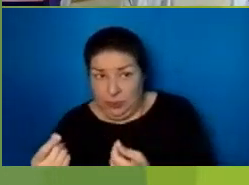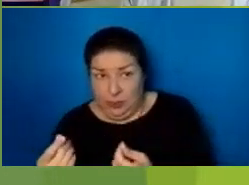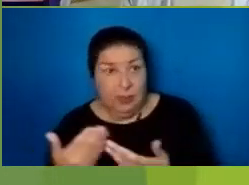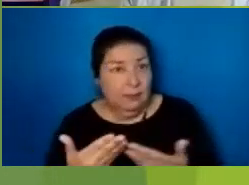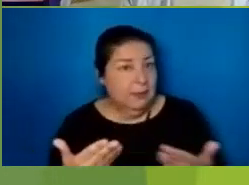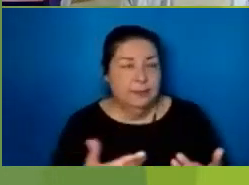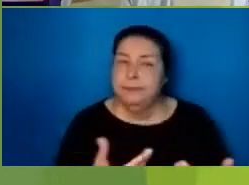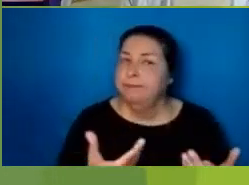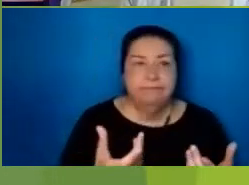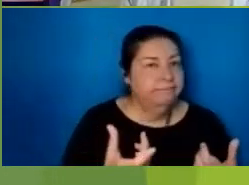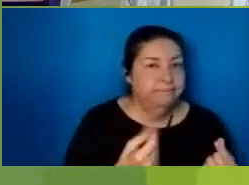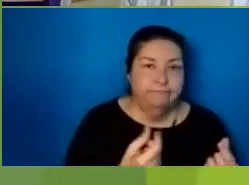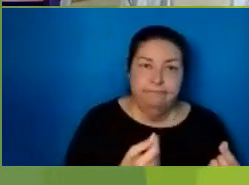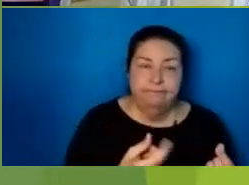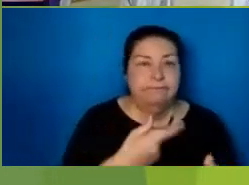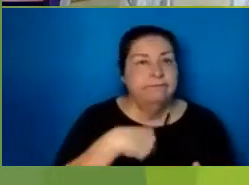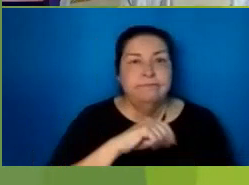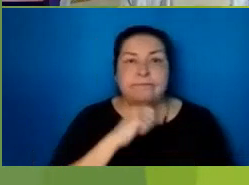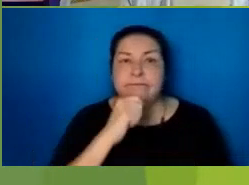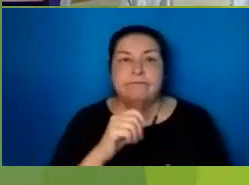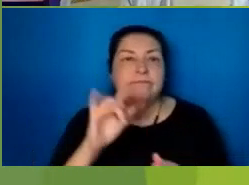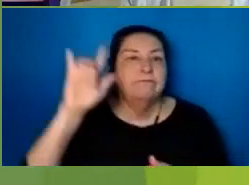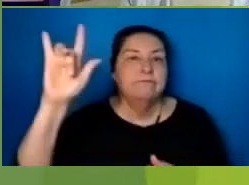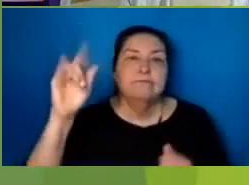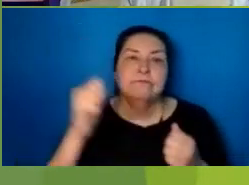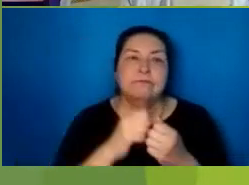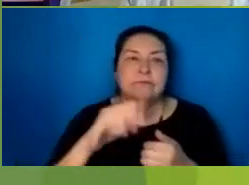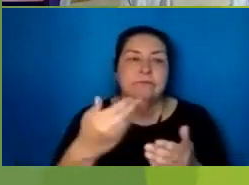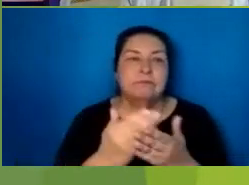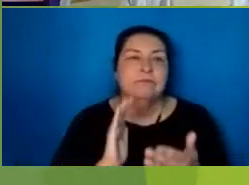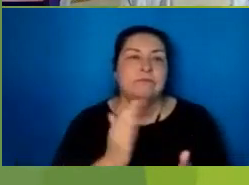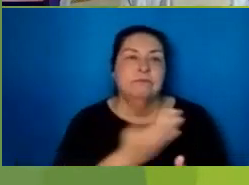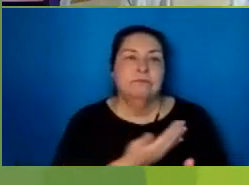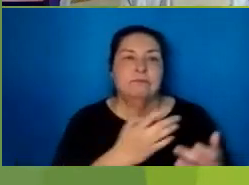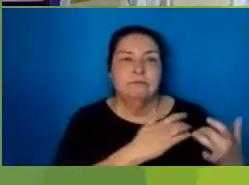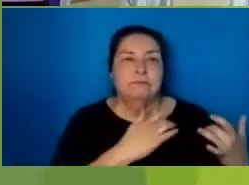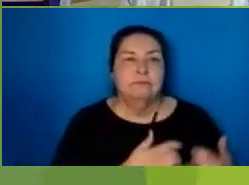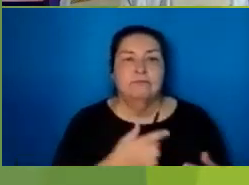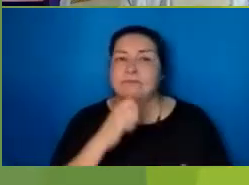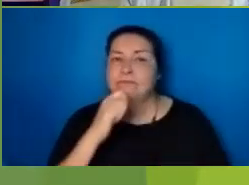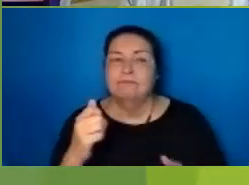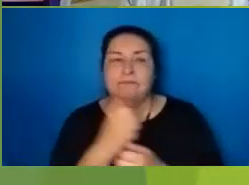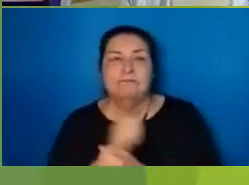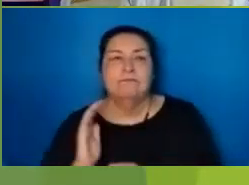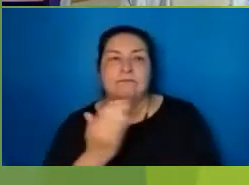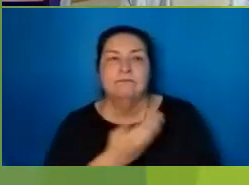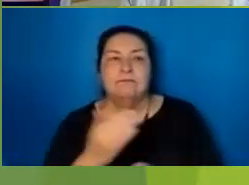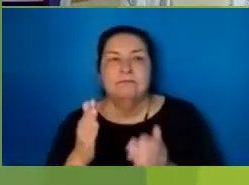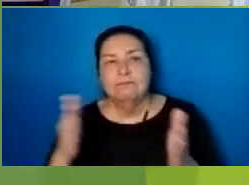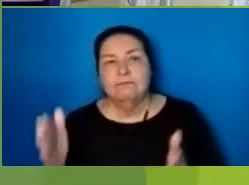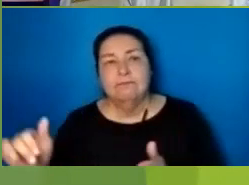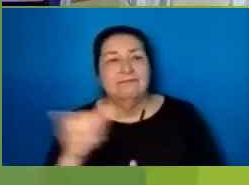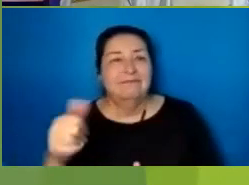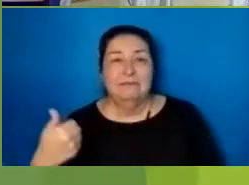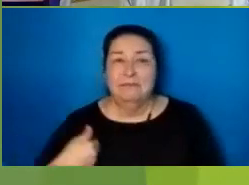have left undone. We have not loved you with our whole heart. We have not loved our neighbors as ourselves. We